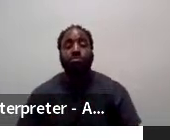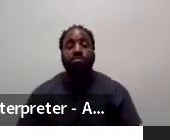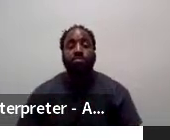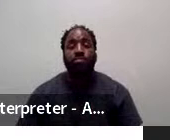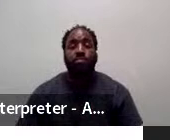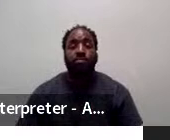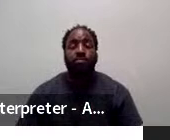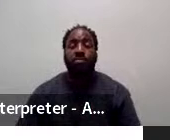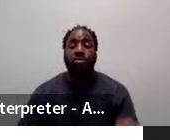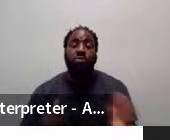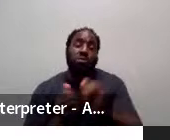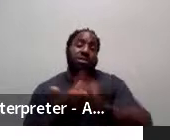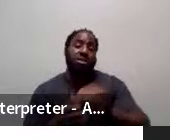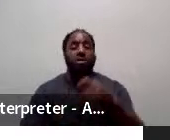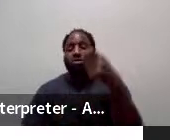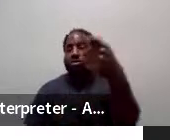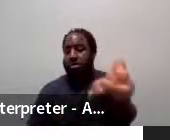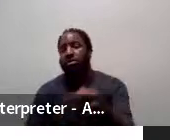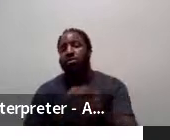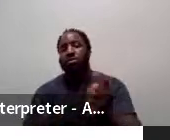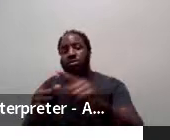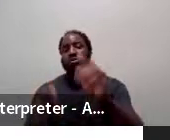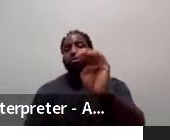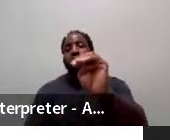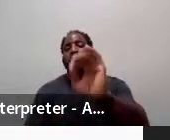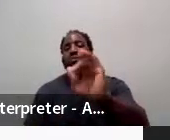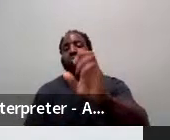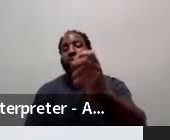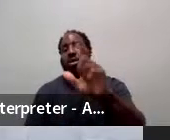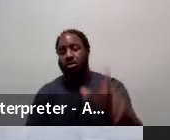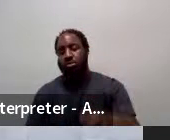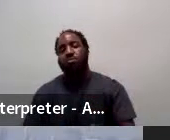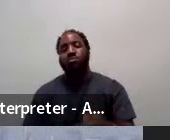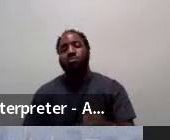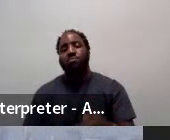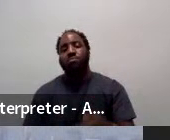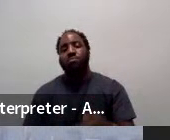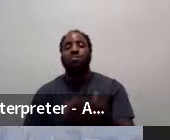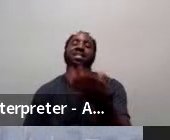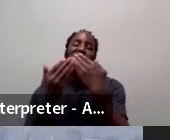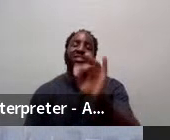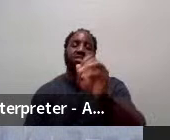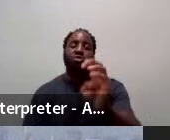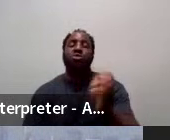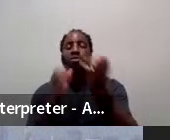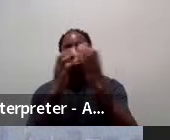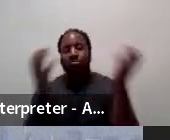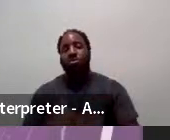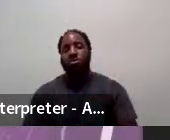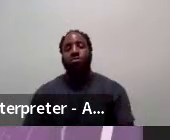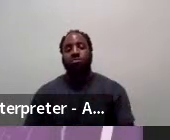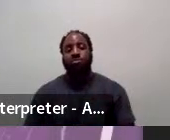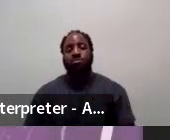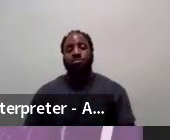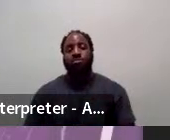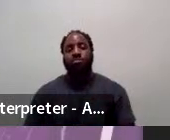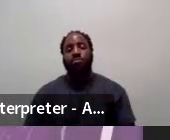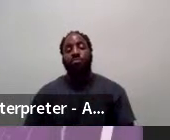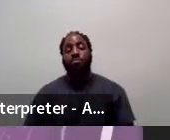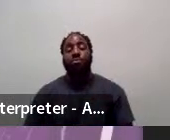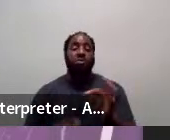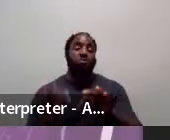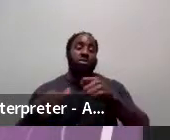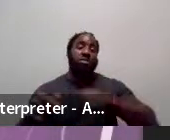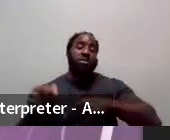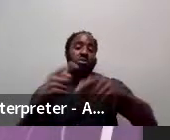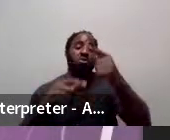And with that, I turn it back over to Michael. Thank you, Joe. Thank you so much for that overview. If we could go to the next